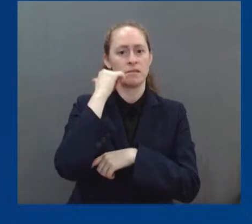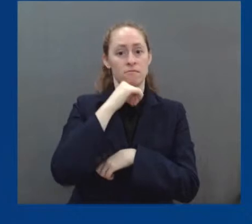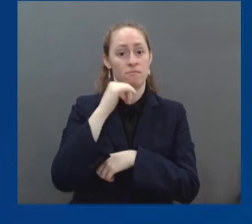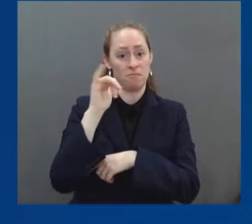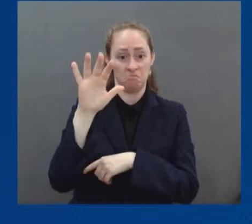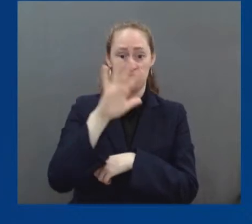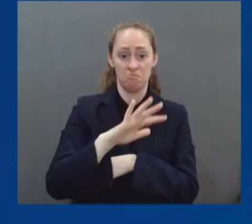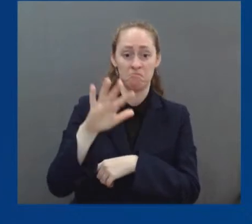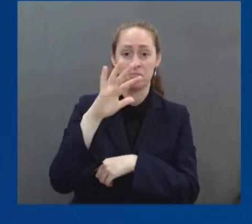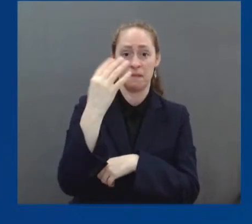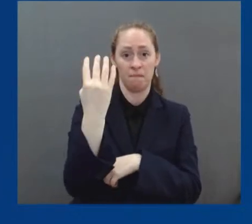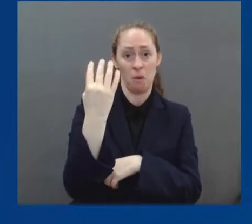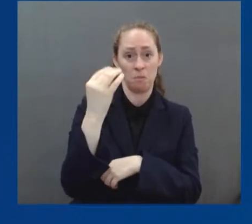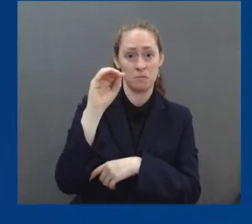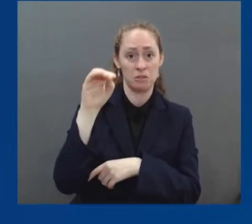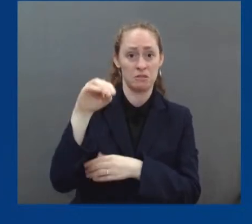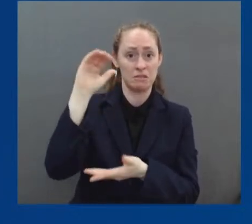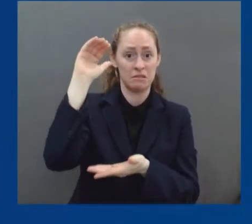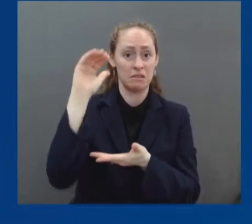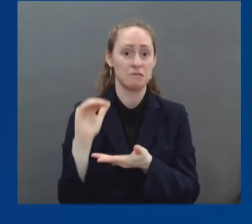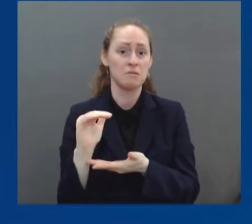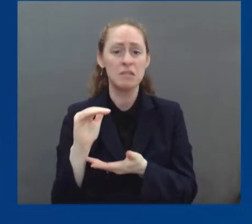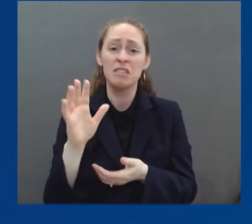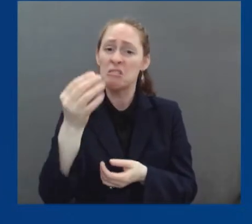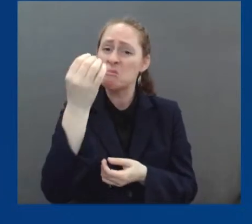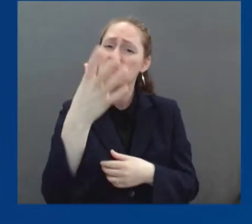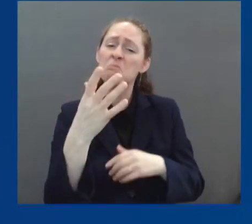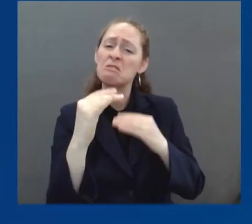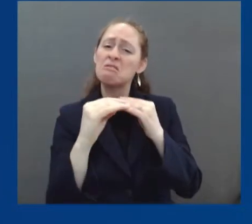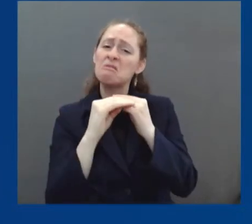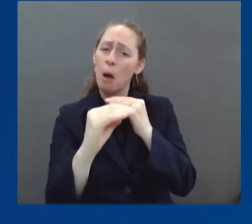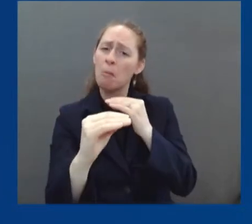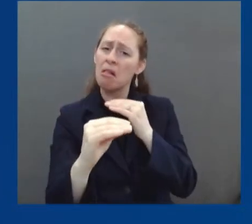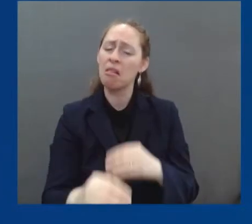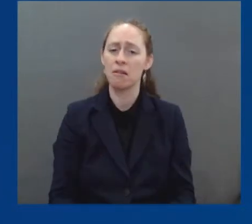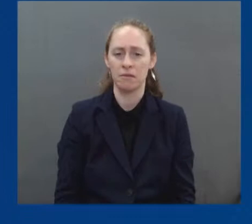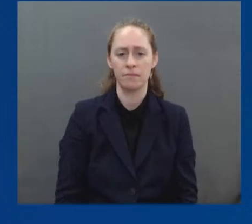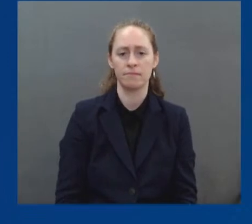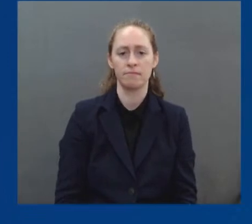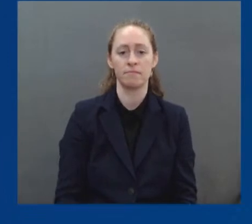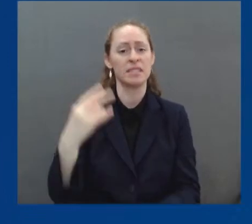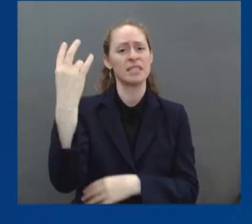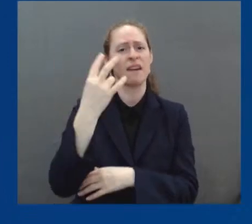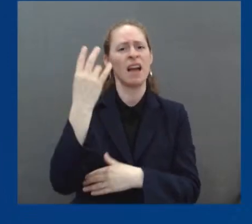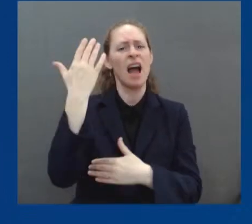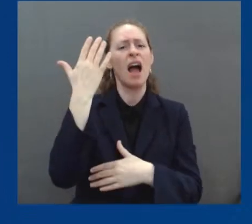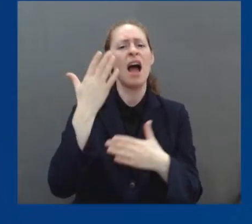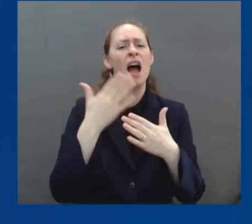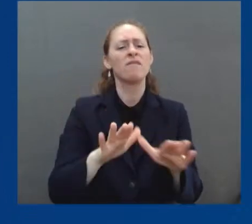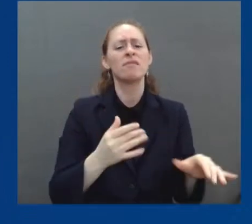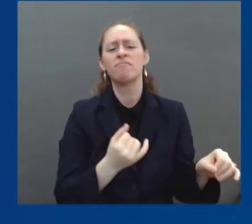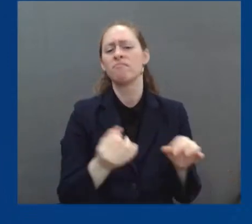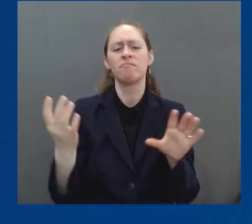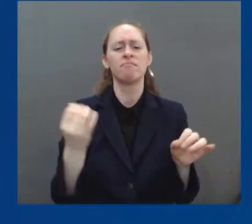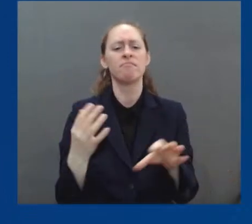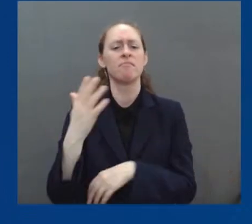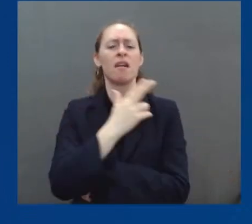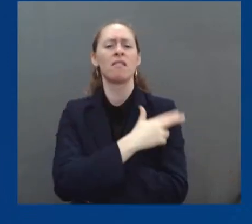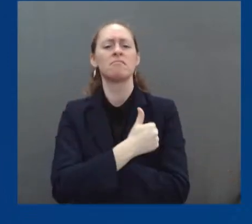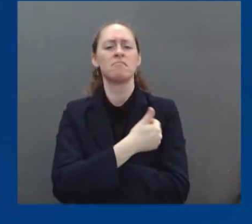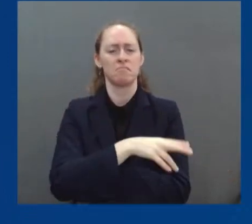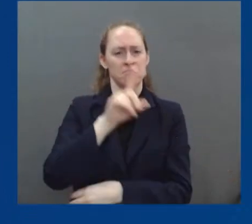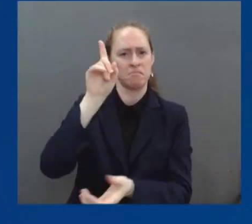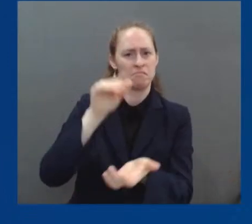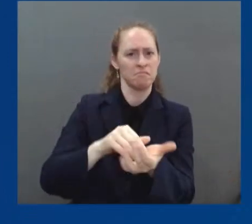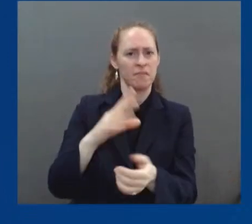over the past few weeks. The 7-day average of hospital admissions is about 1,400 per day, a decrease of about